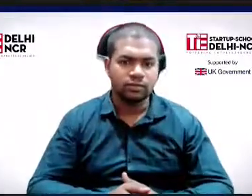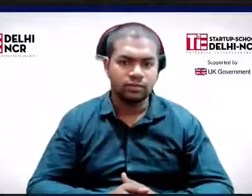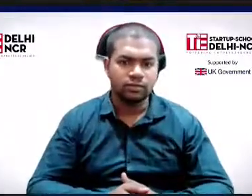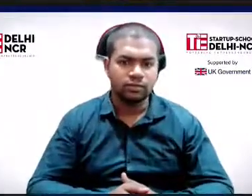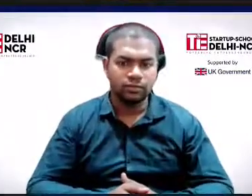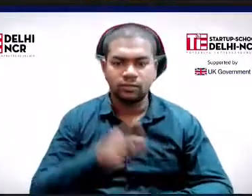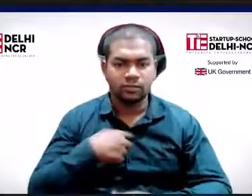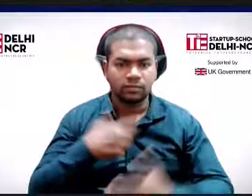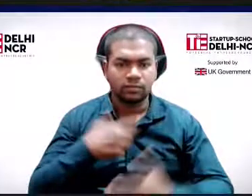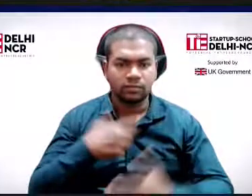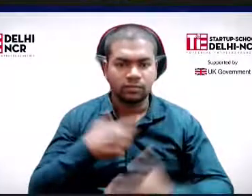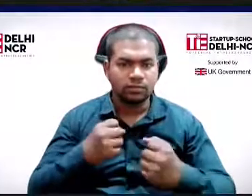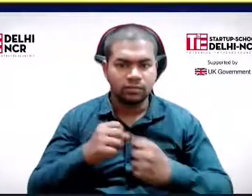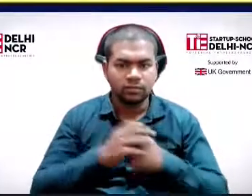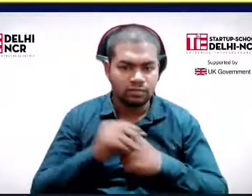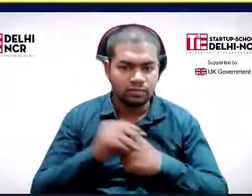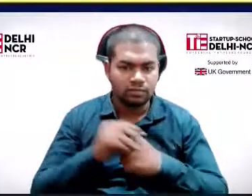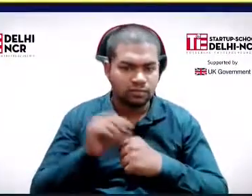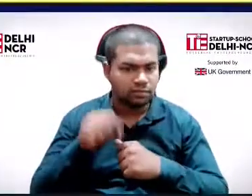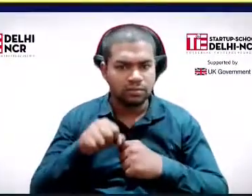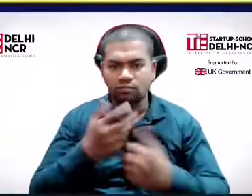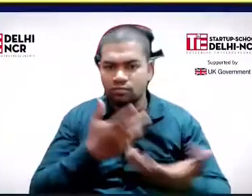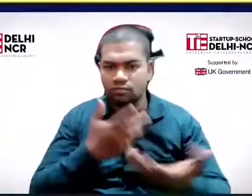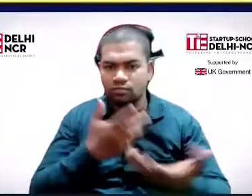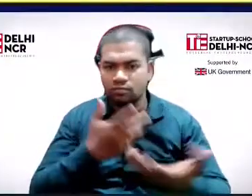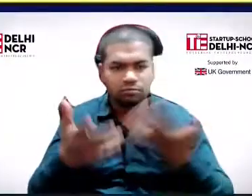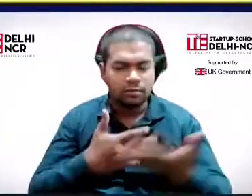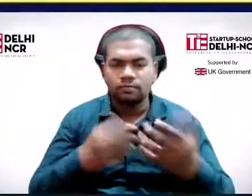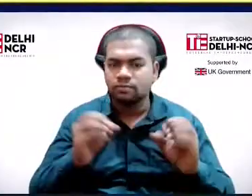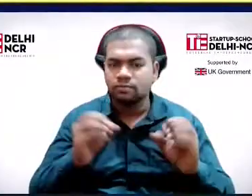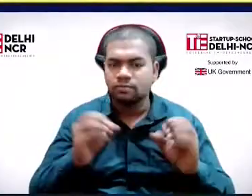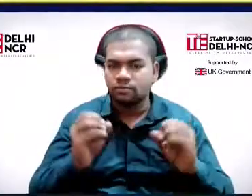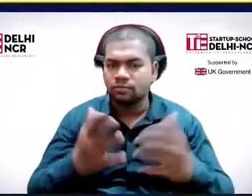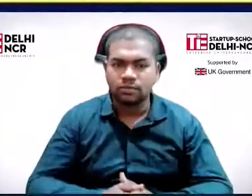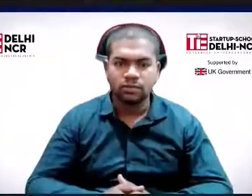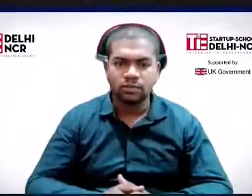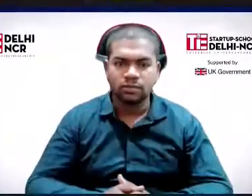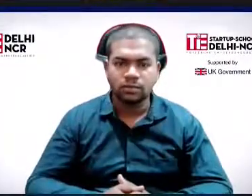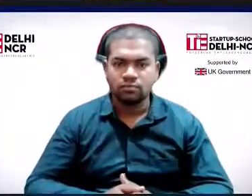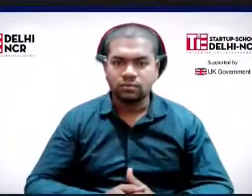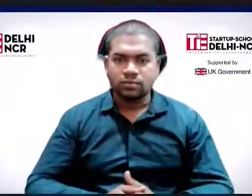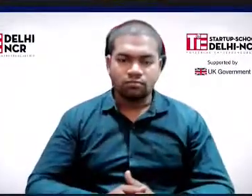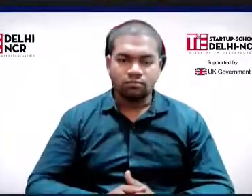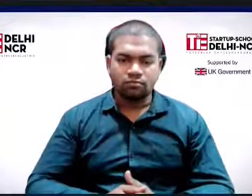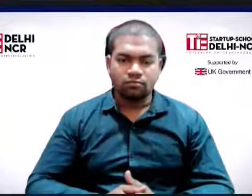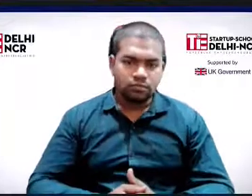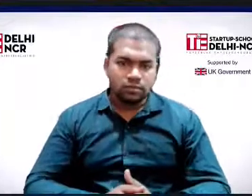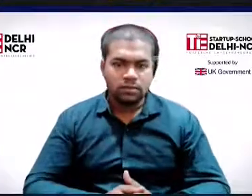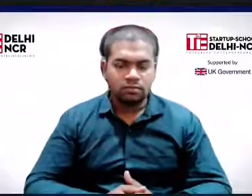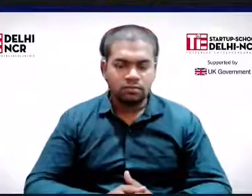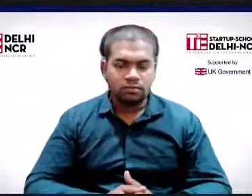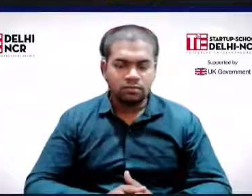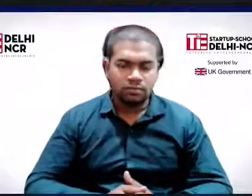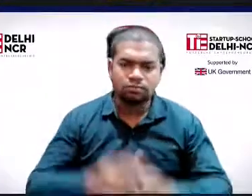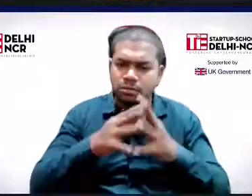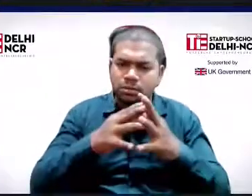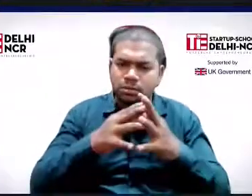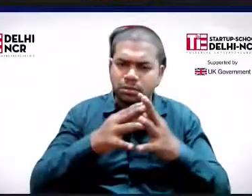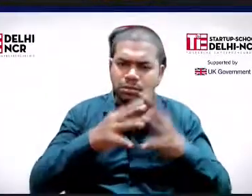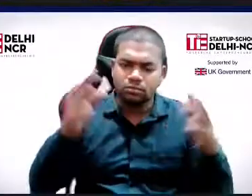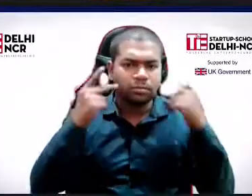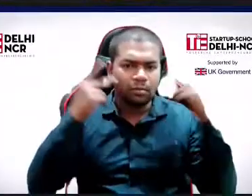session? I would guess yes, Sonia? Yes, yes, it does. Okay, great. So big brands,